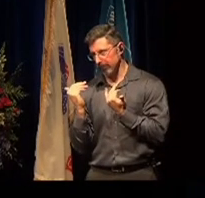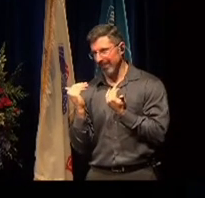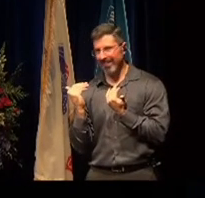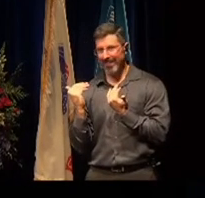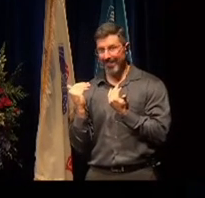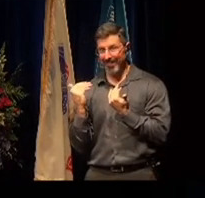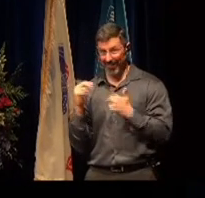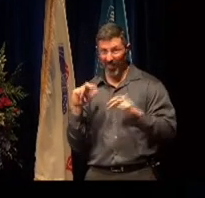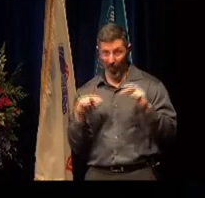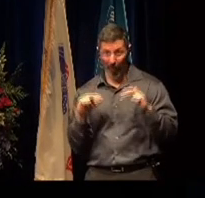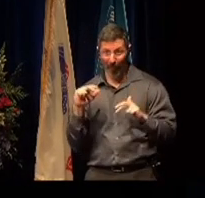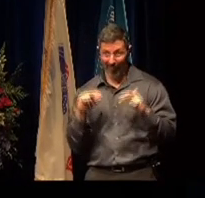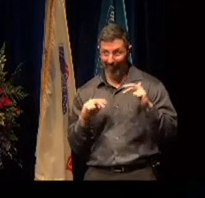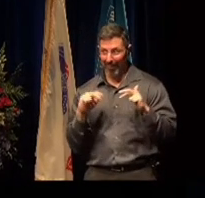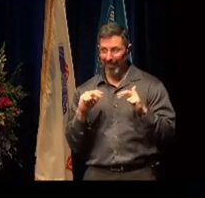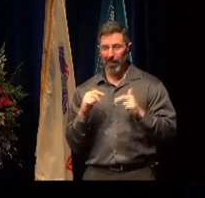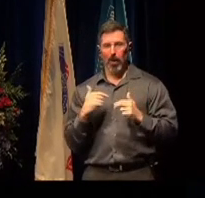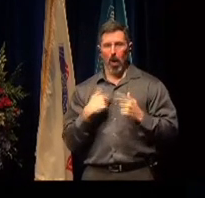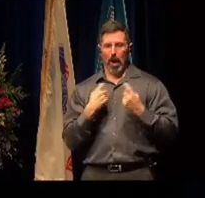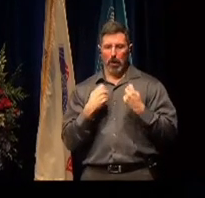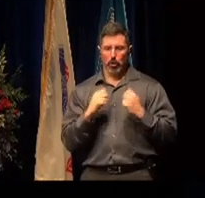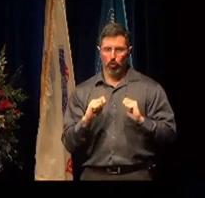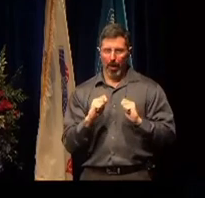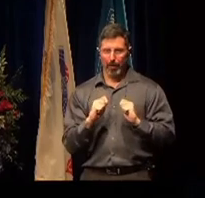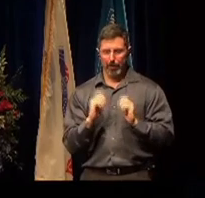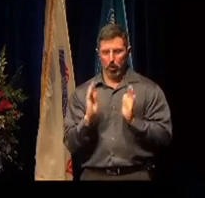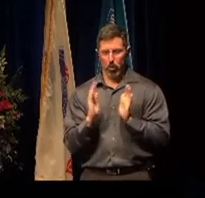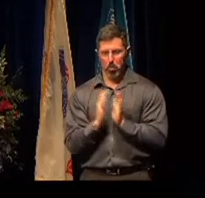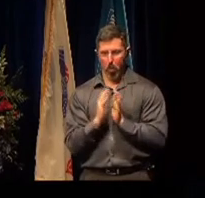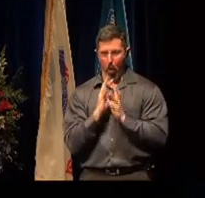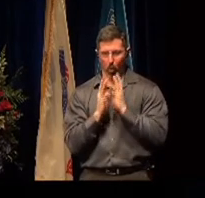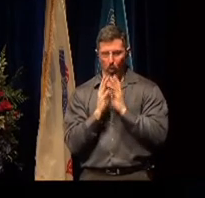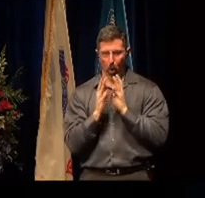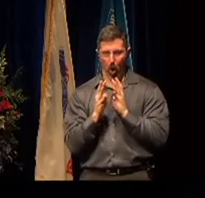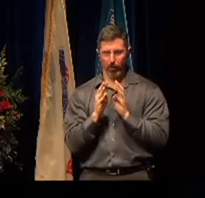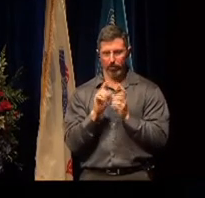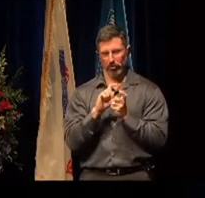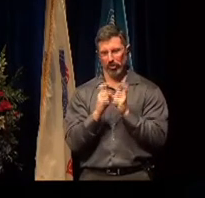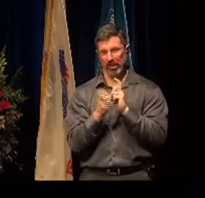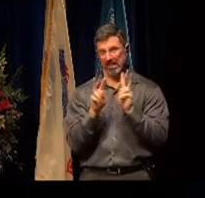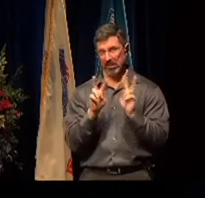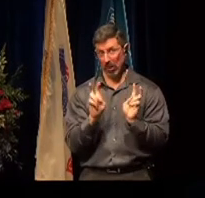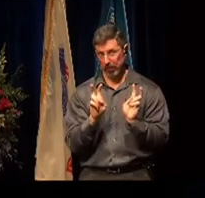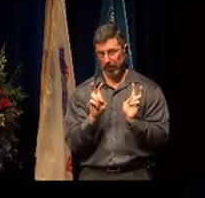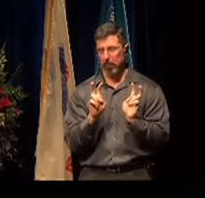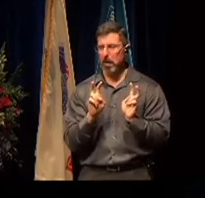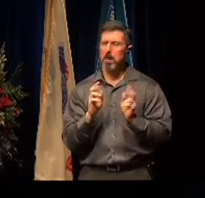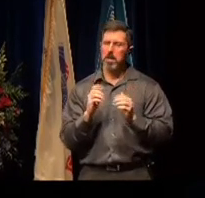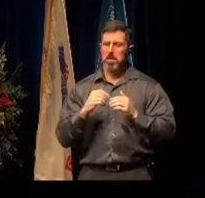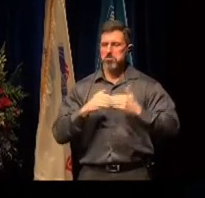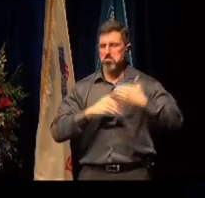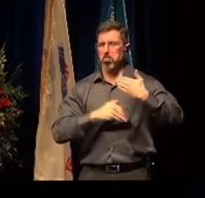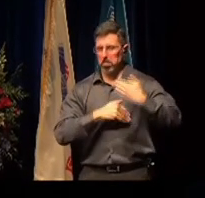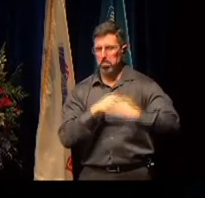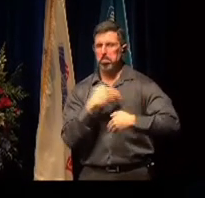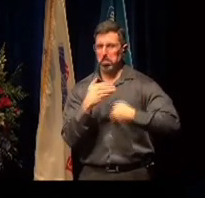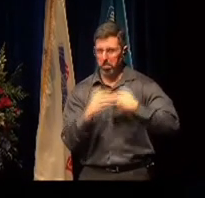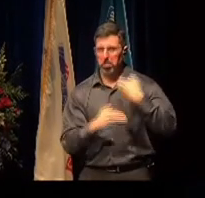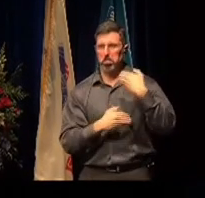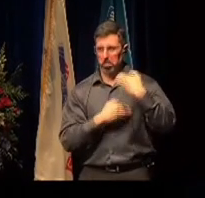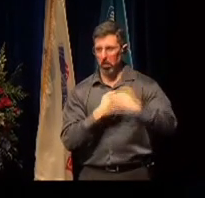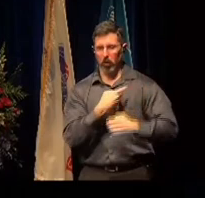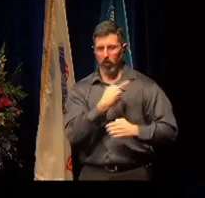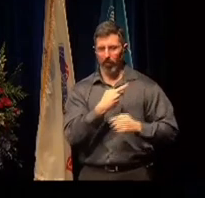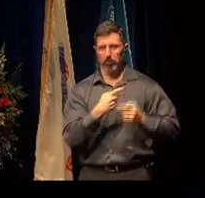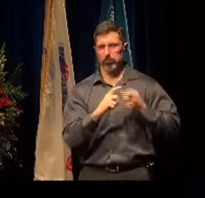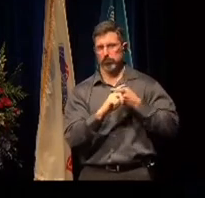then I would make some type of small talk to shift his attention away from me. After we spent more time together and became friends, he